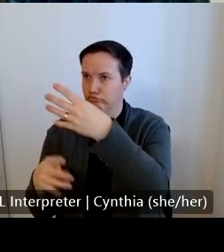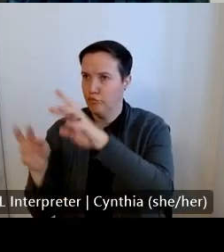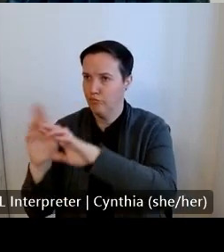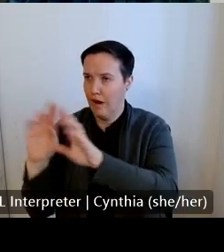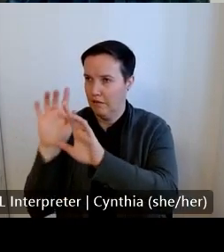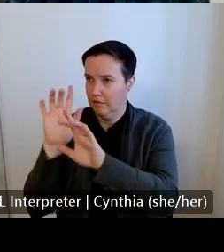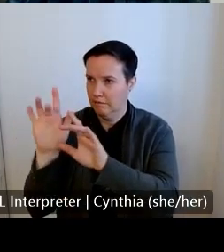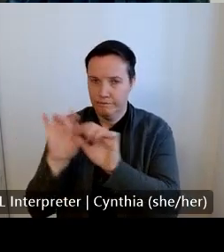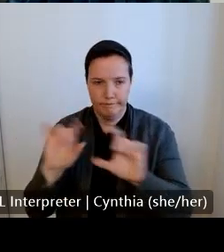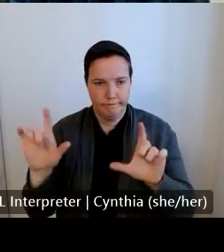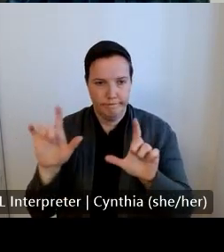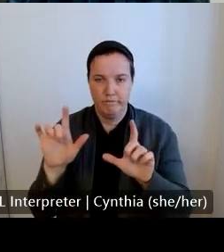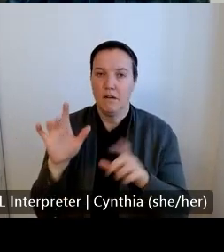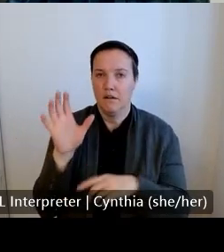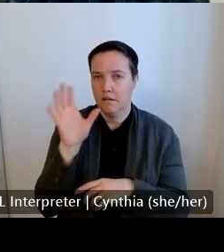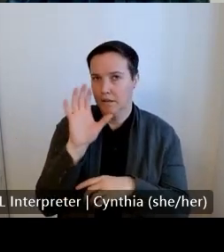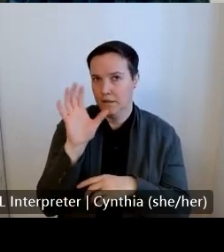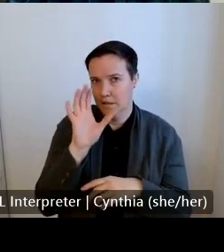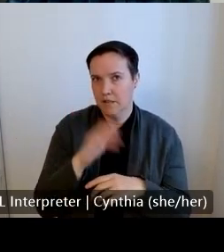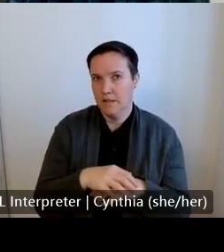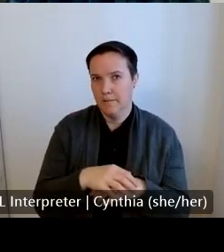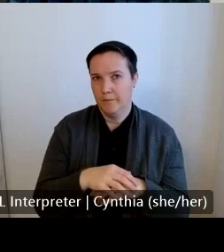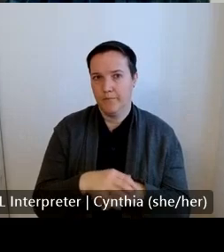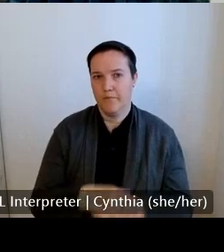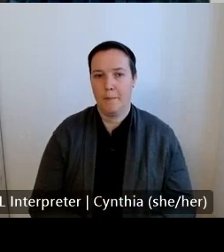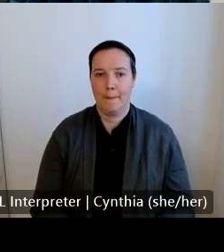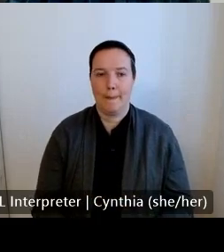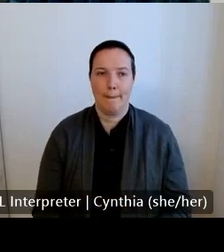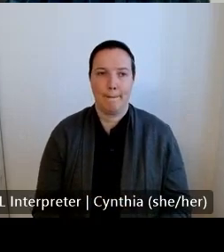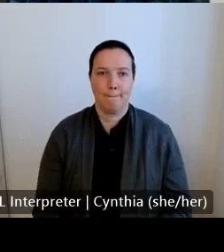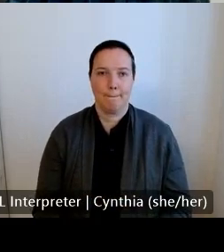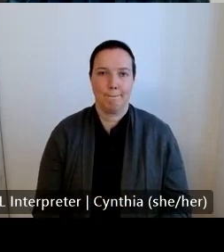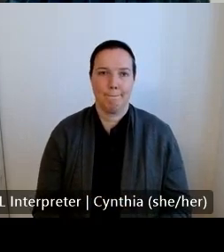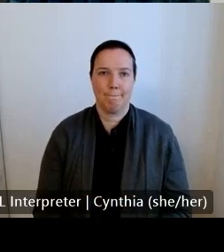your career and job search journey.